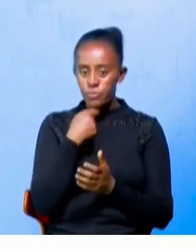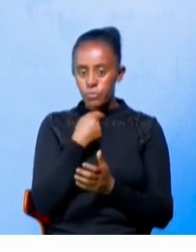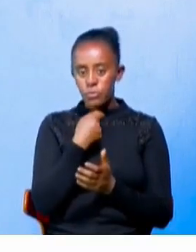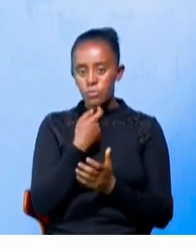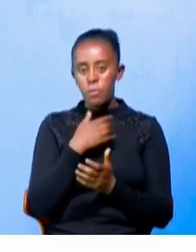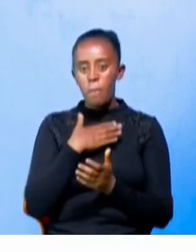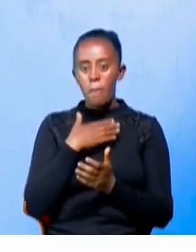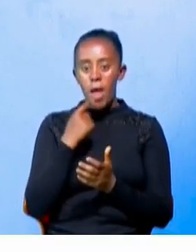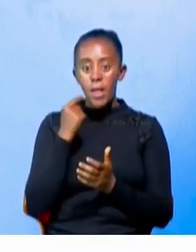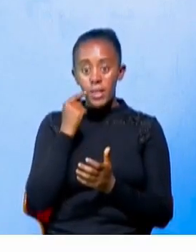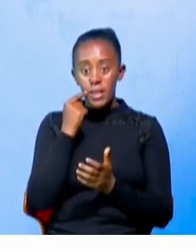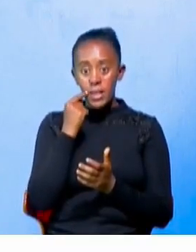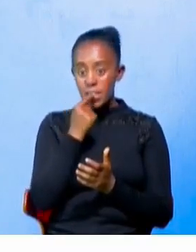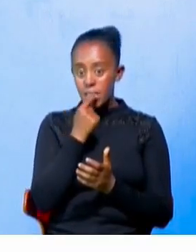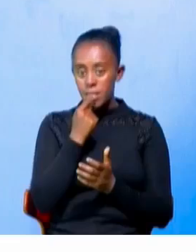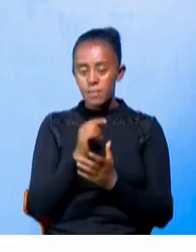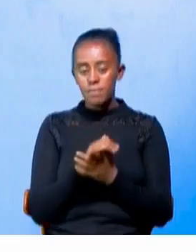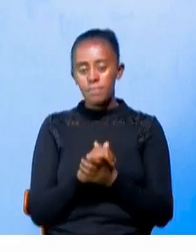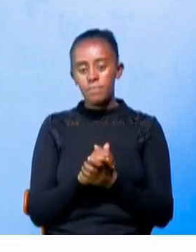my teeth